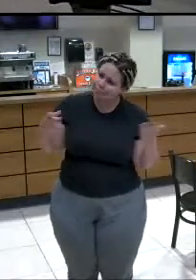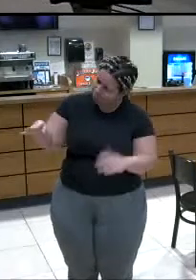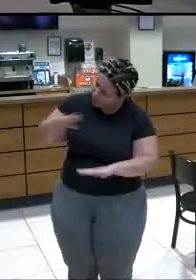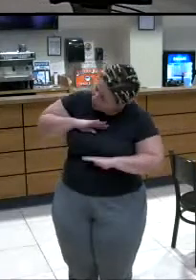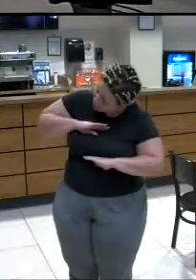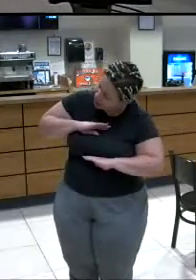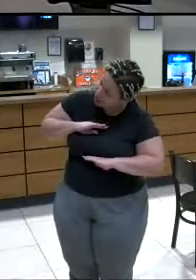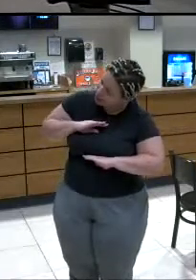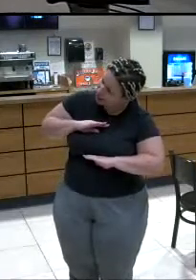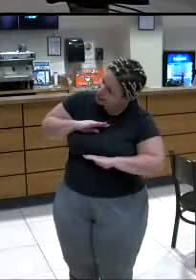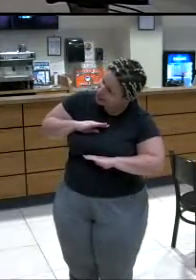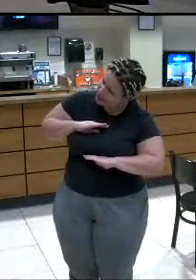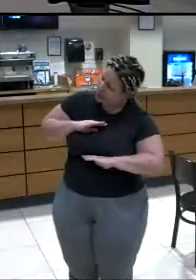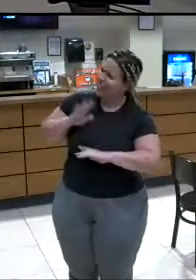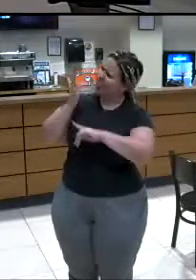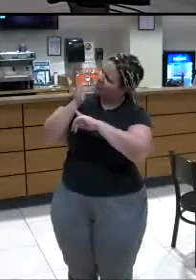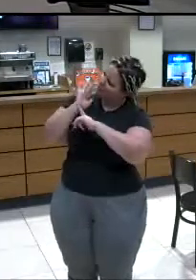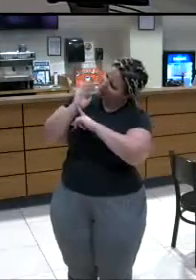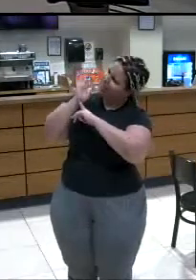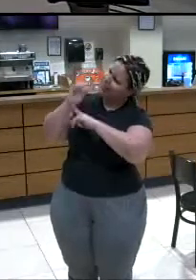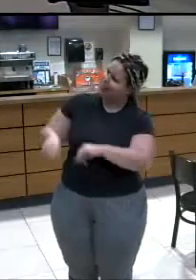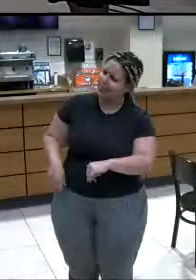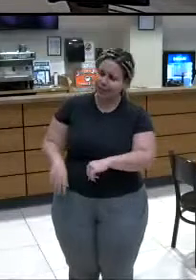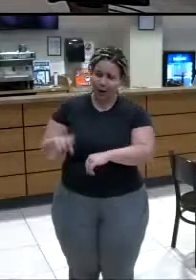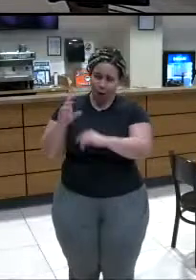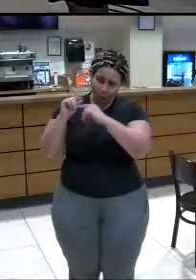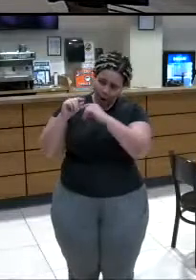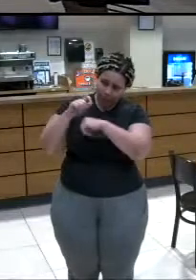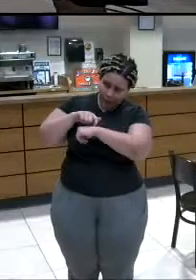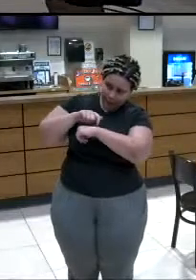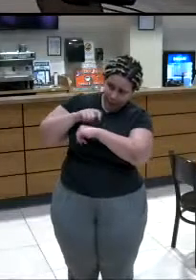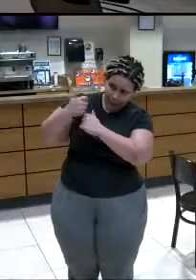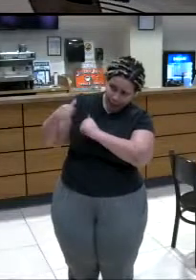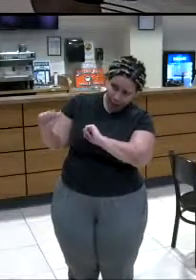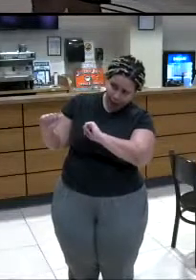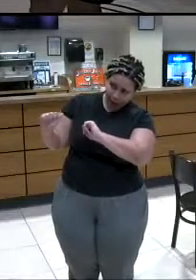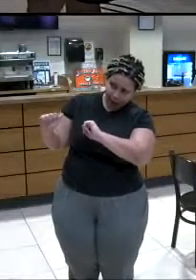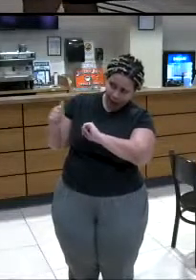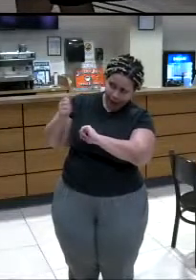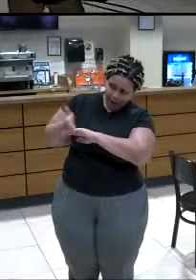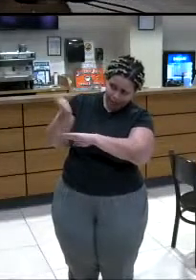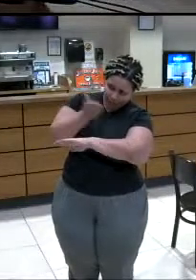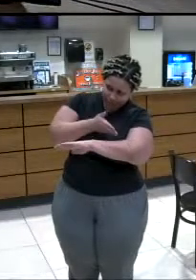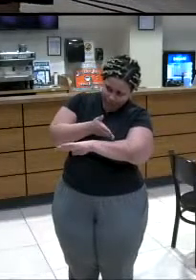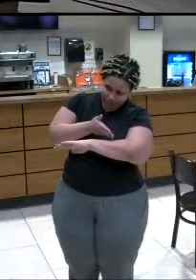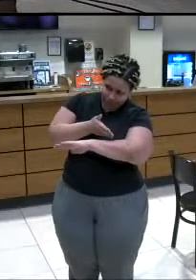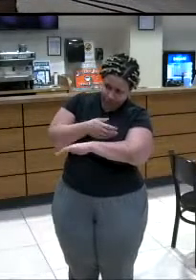your 5 seconds, or would you like one more time to try to do better?